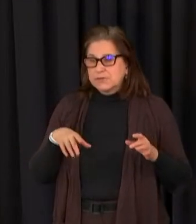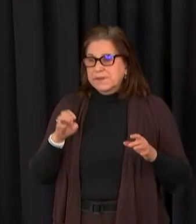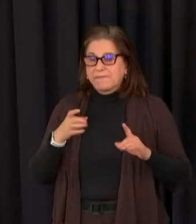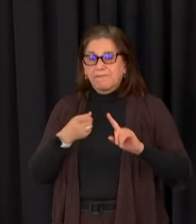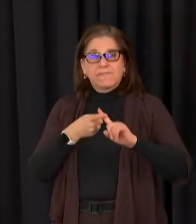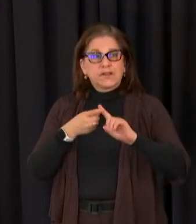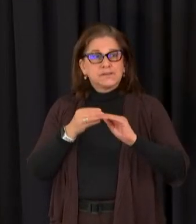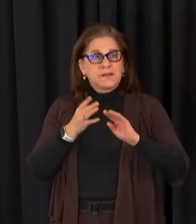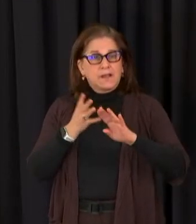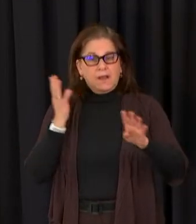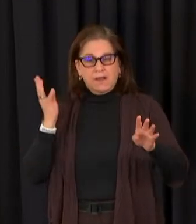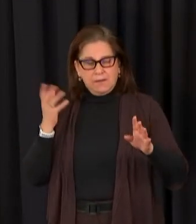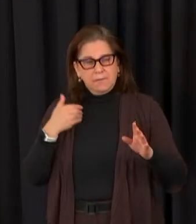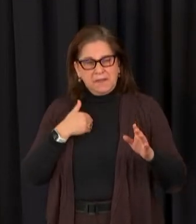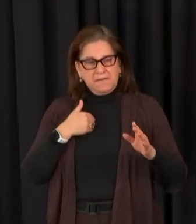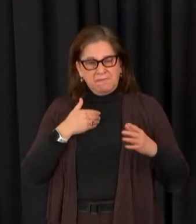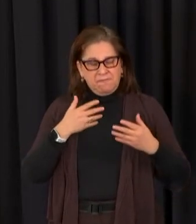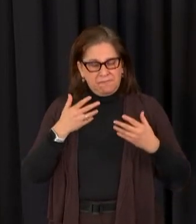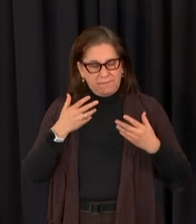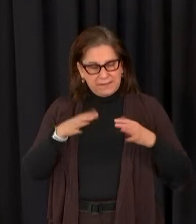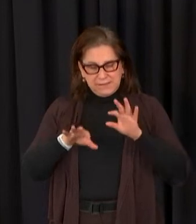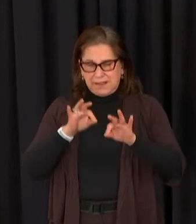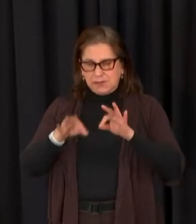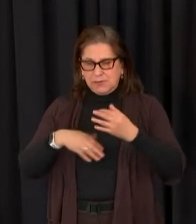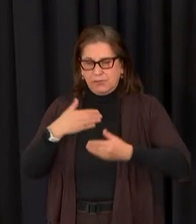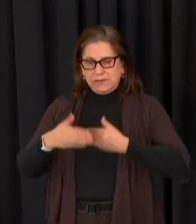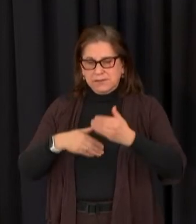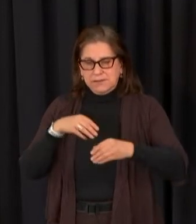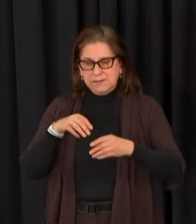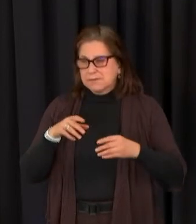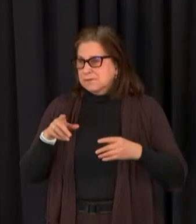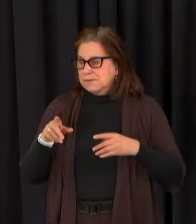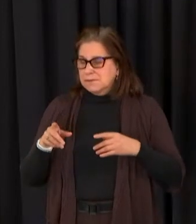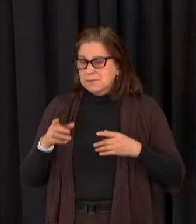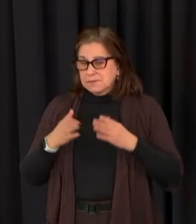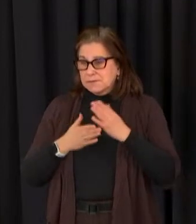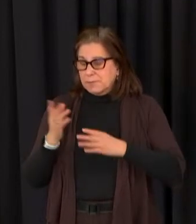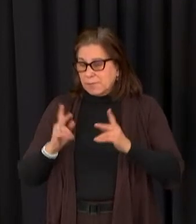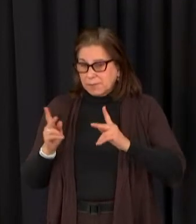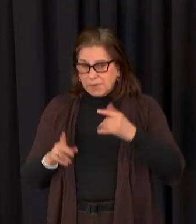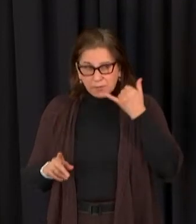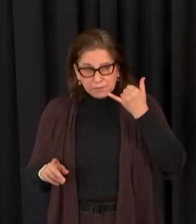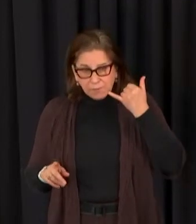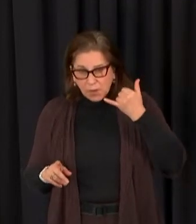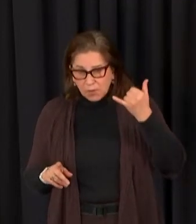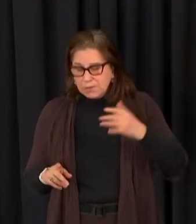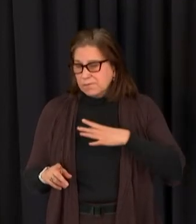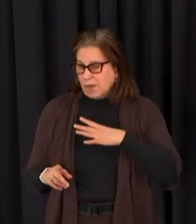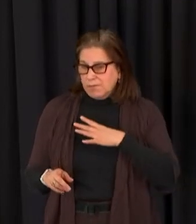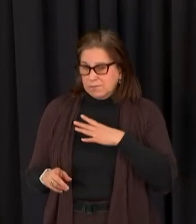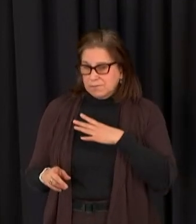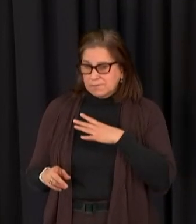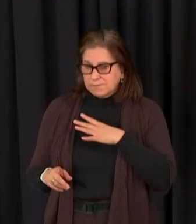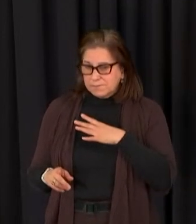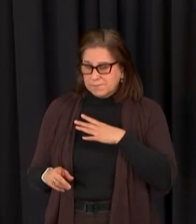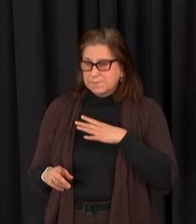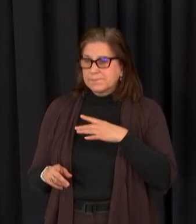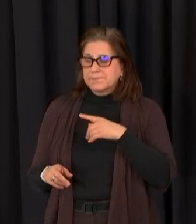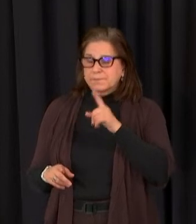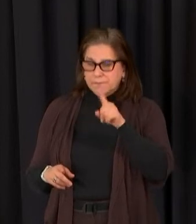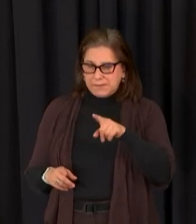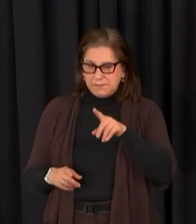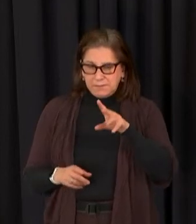on Wednesday to register. So there's no need to scramble to be first. But if you are in the